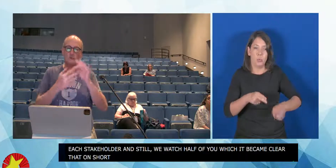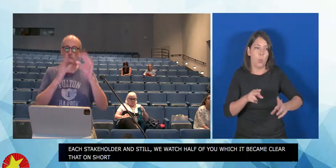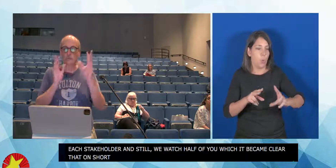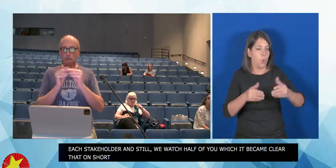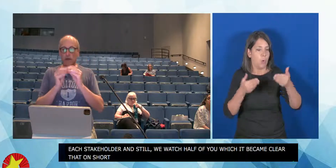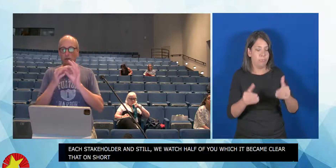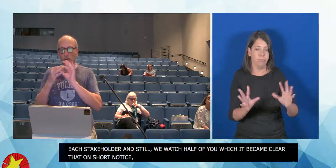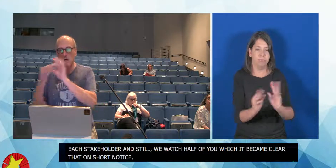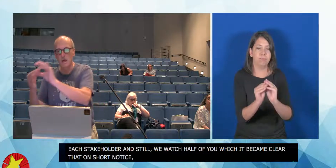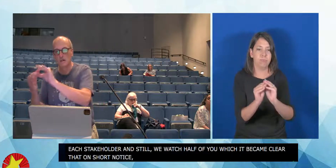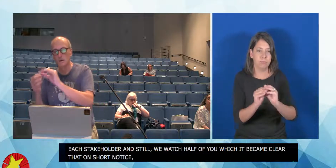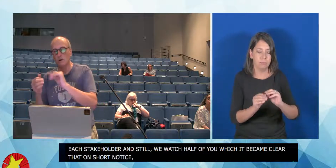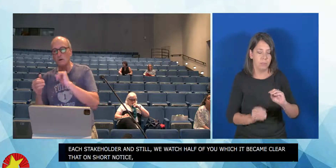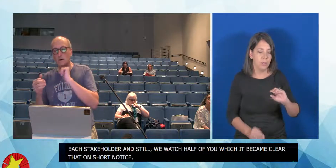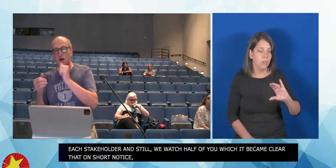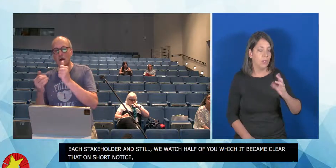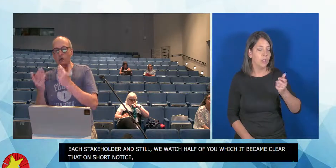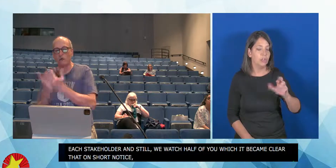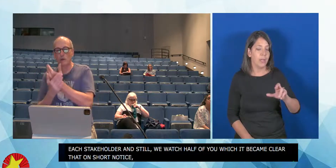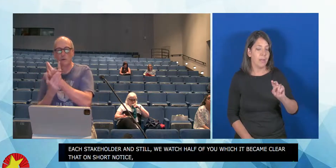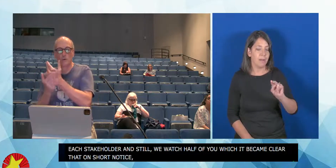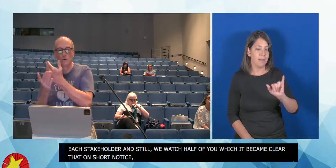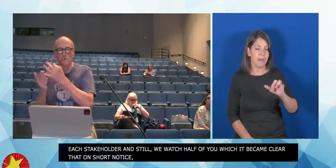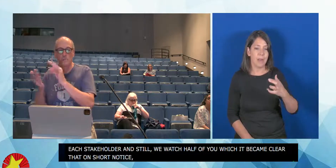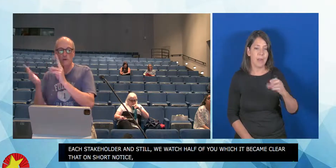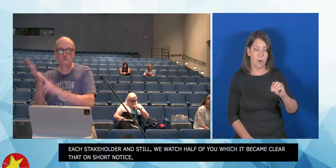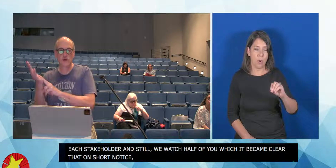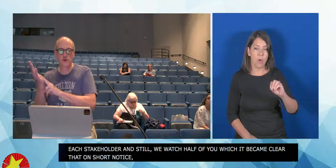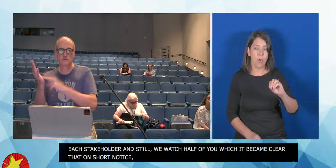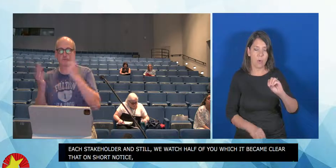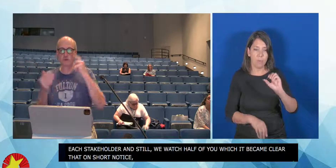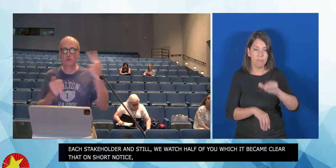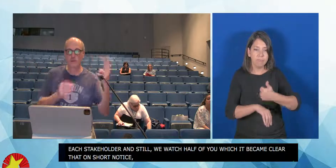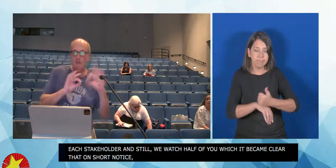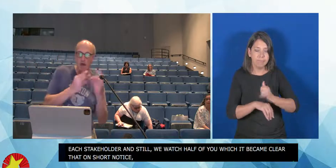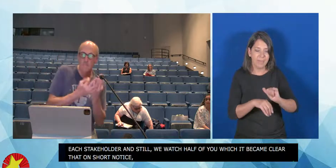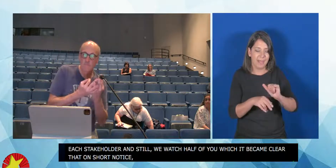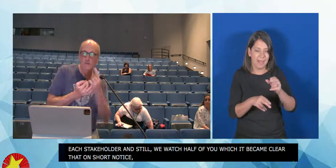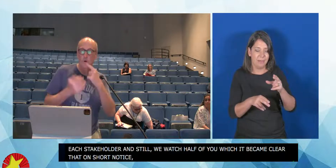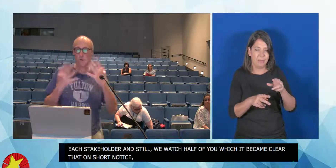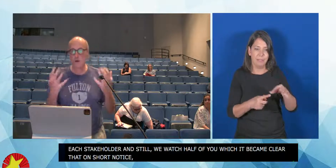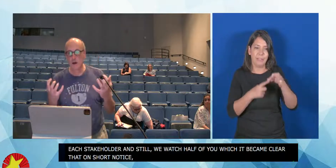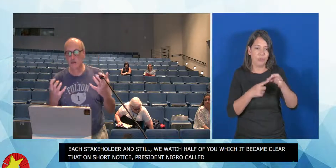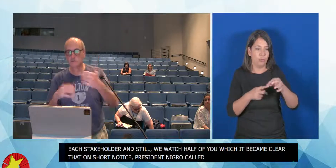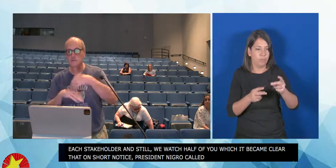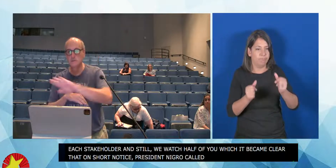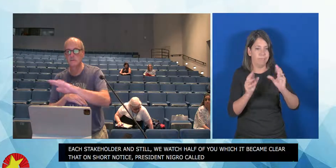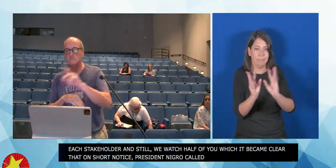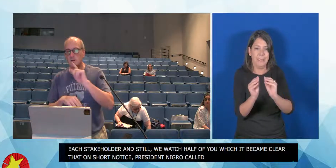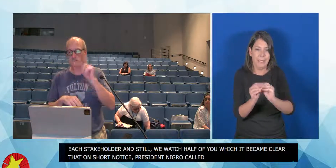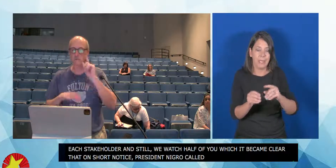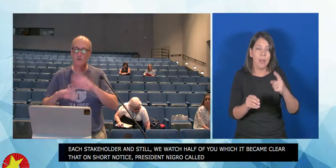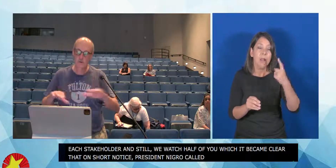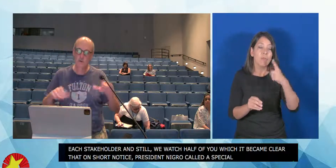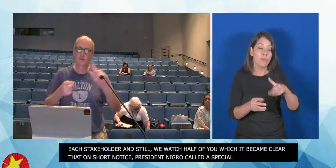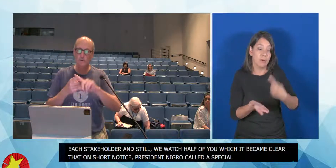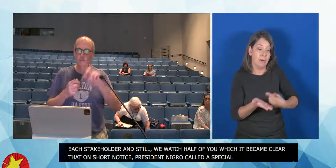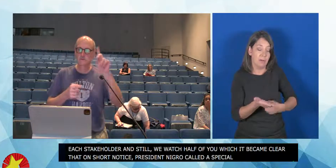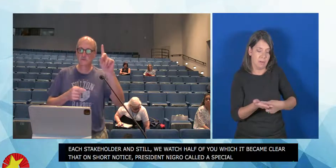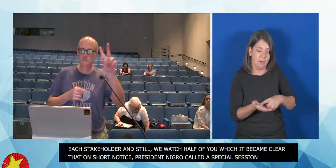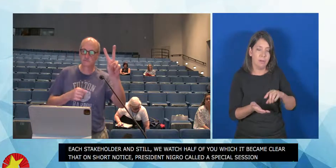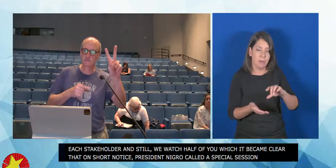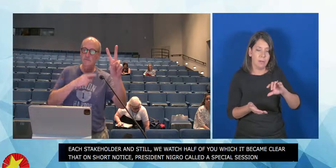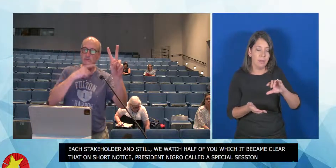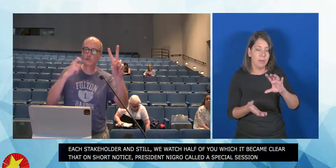Chair Nigro called a special session regarding the non-renewal of a contract that would impact 3 families